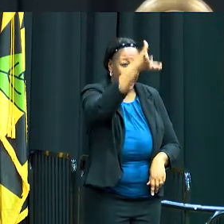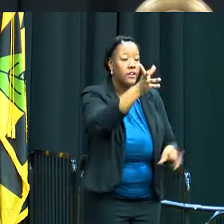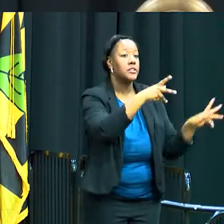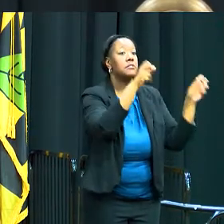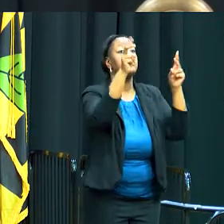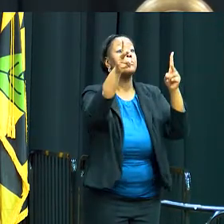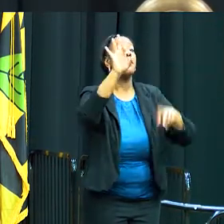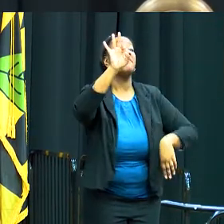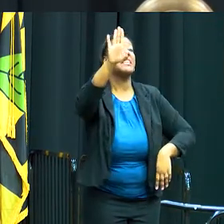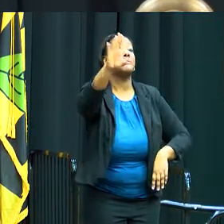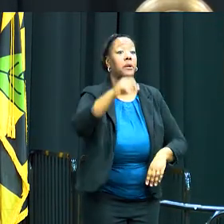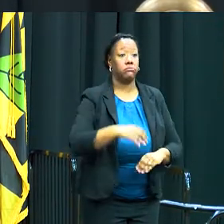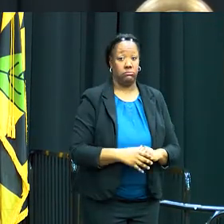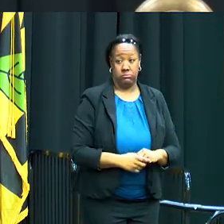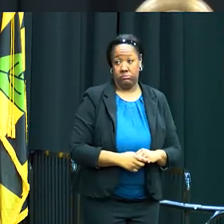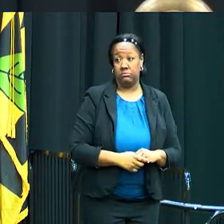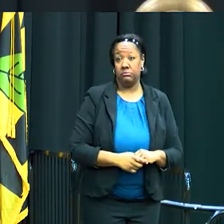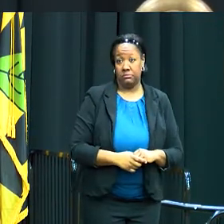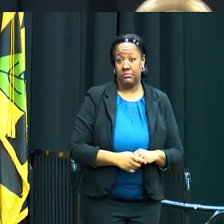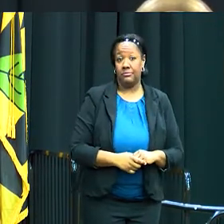Facebook.